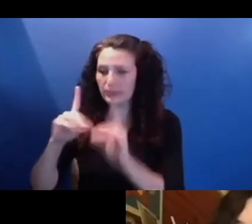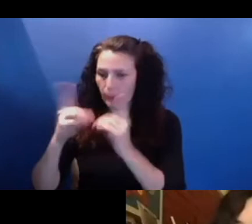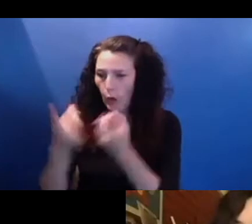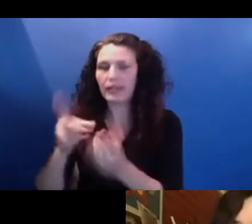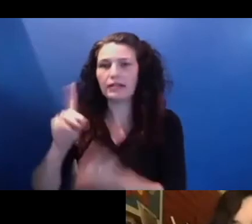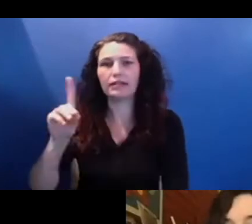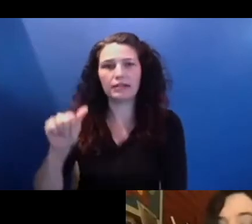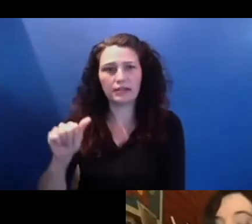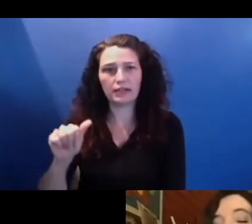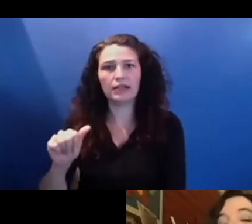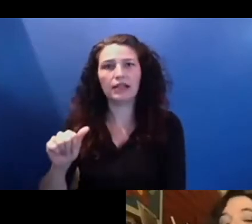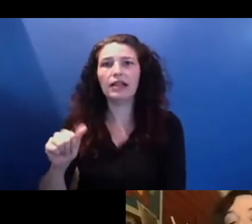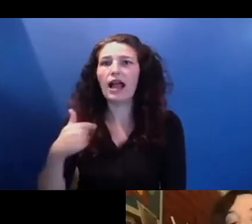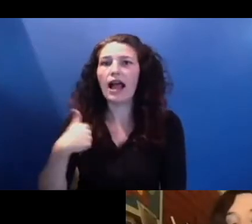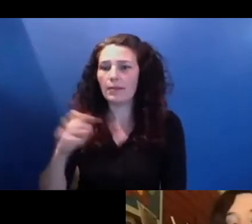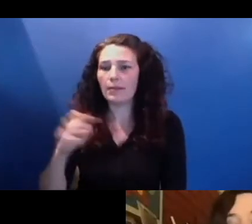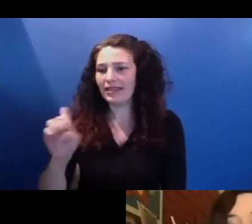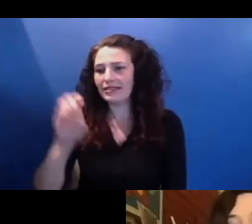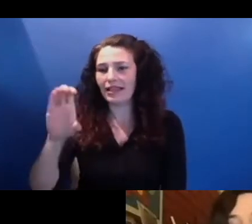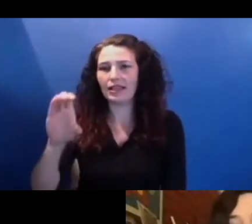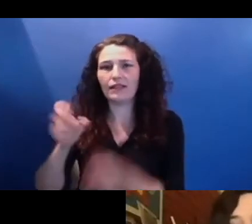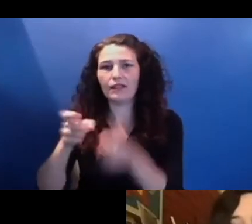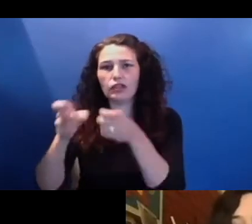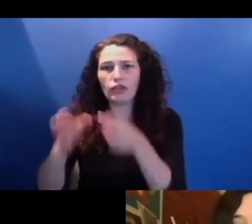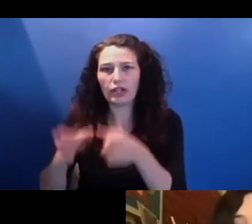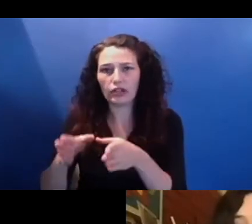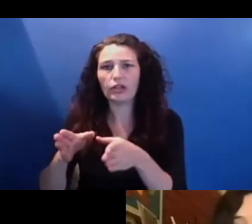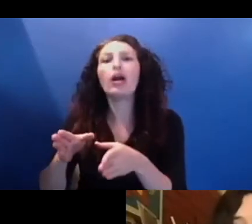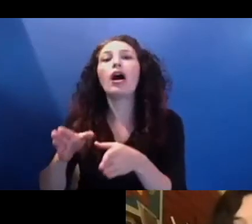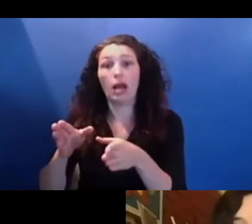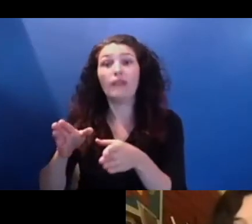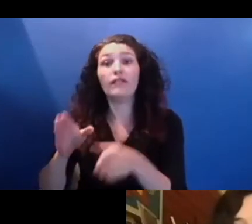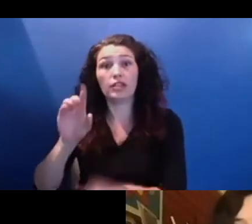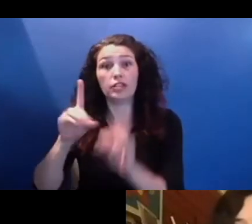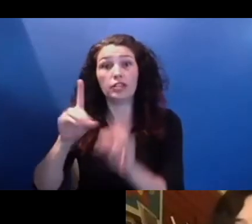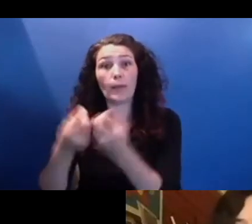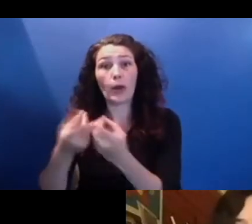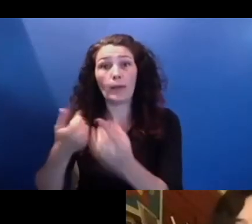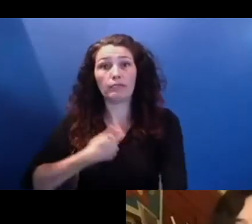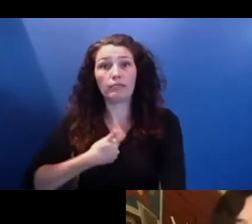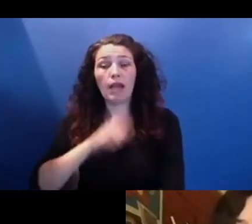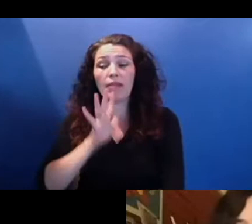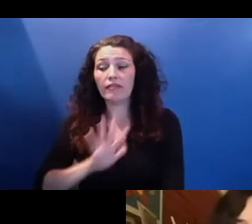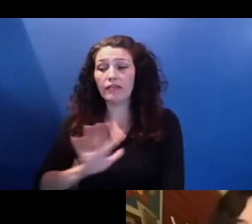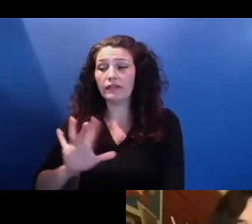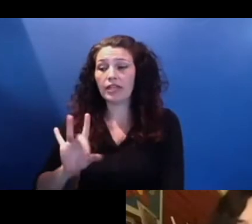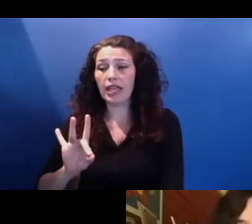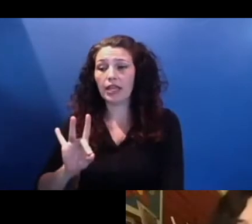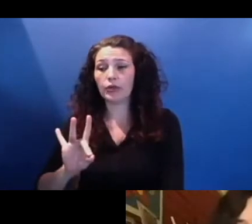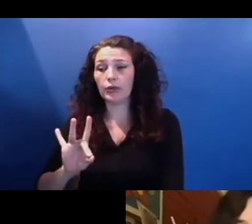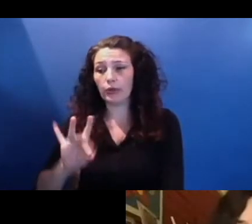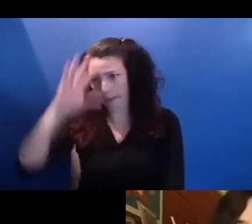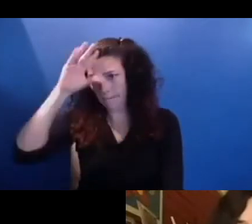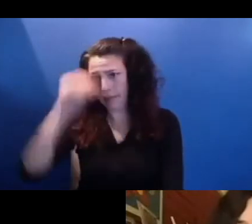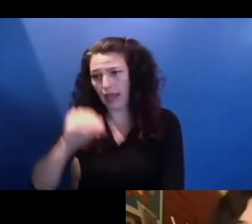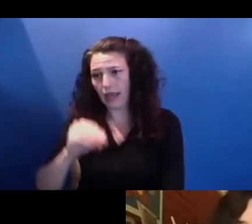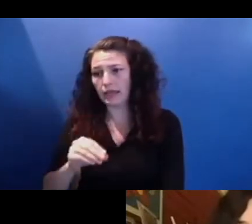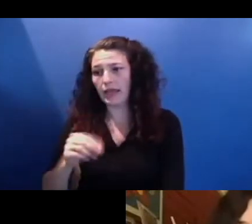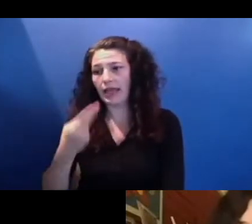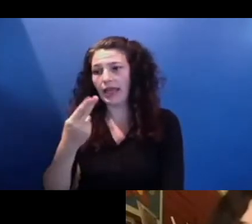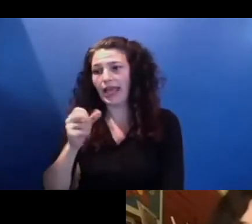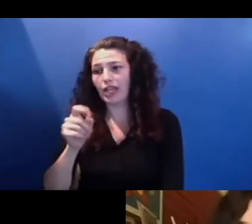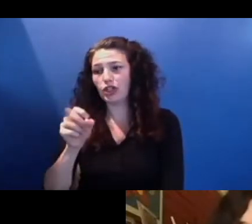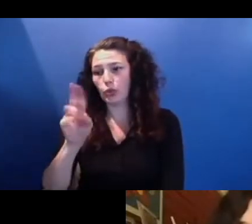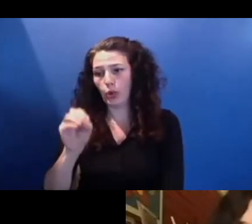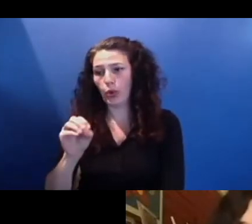the Assistant Executive Director of the department. I'm a 58-year-old male, heterosexual Chicano with both